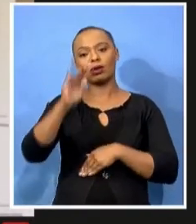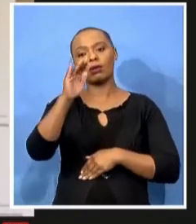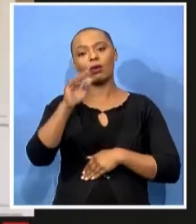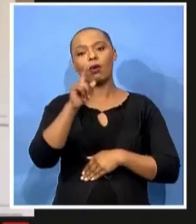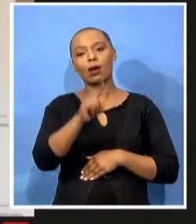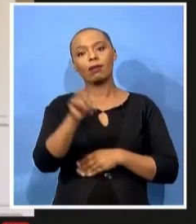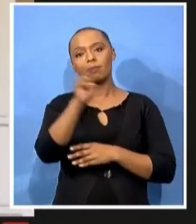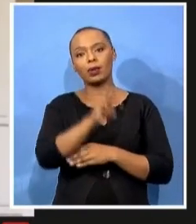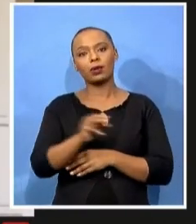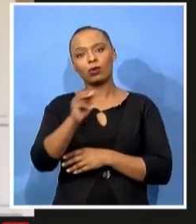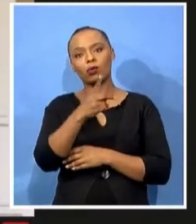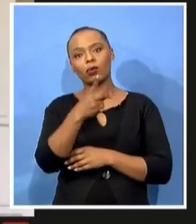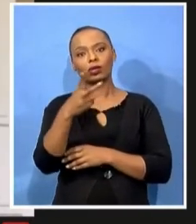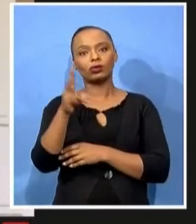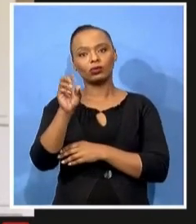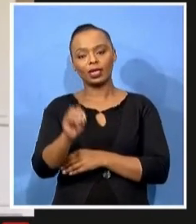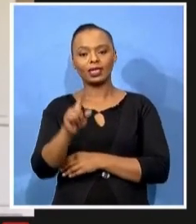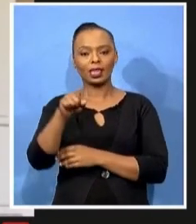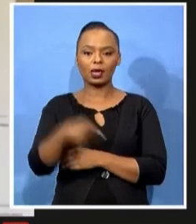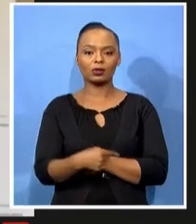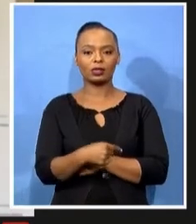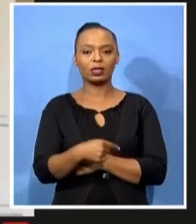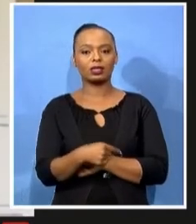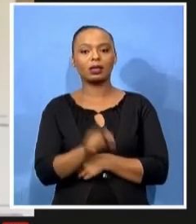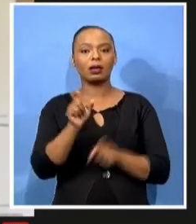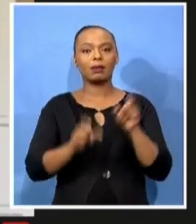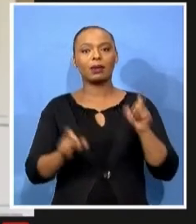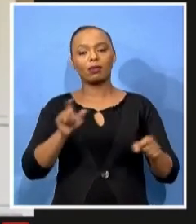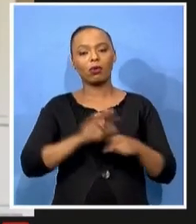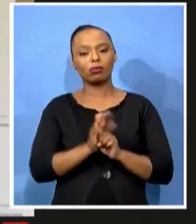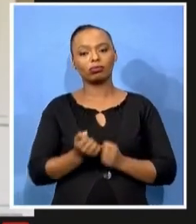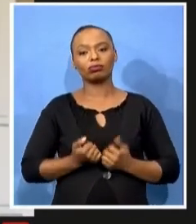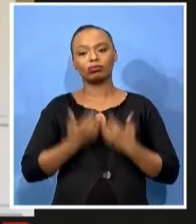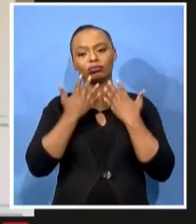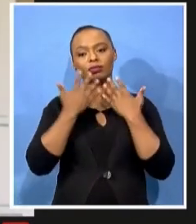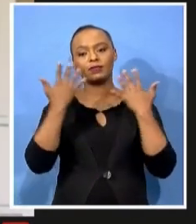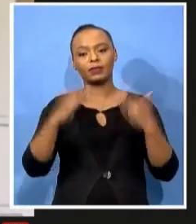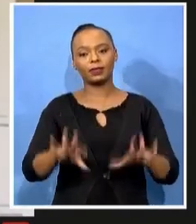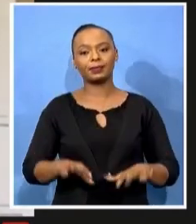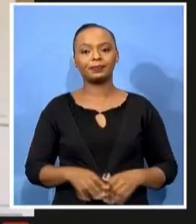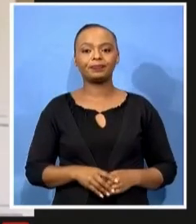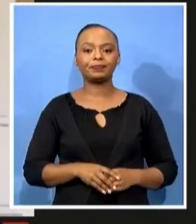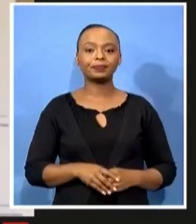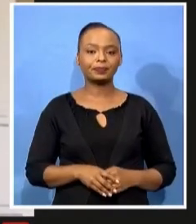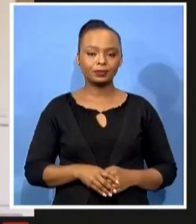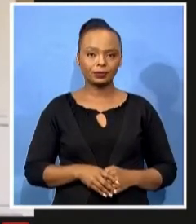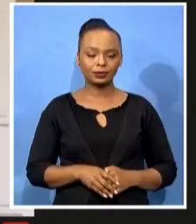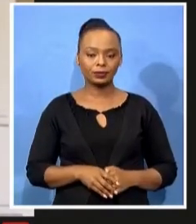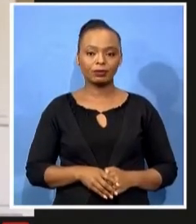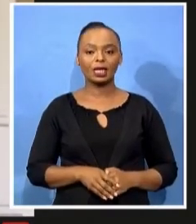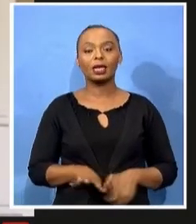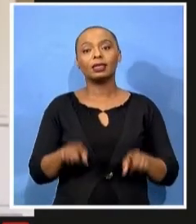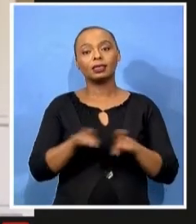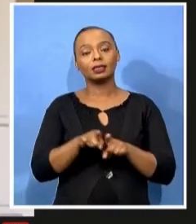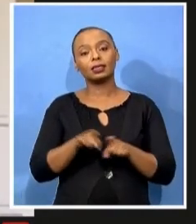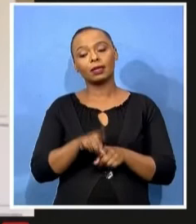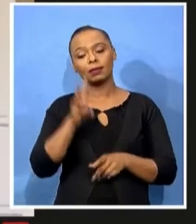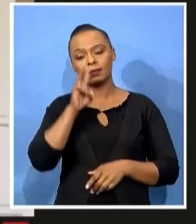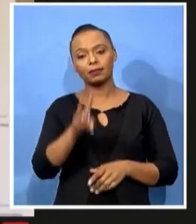1,120,000. Excuse me. We've also seen the fatality